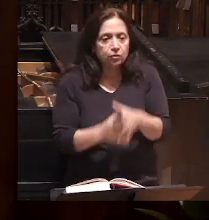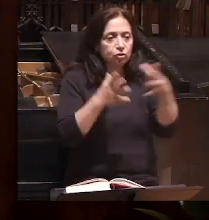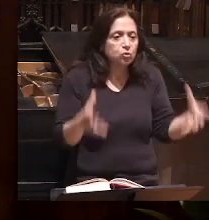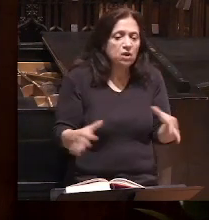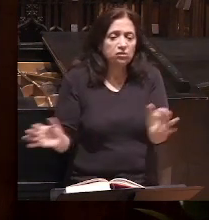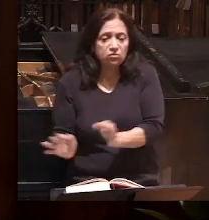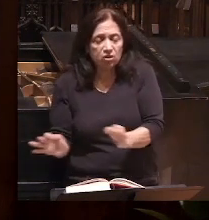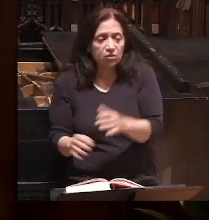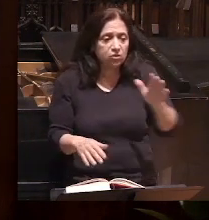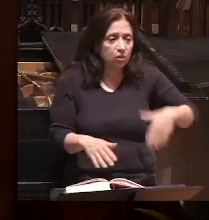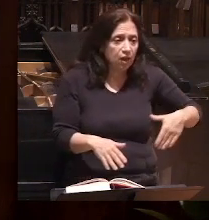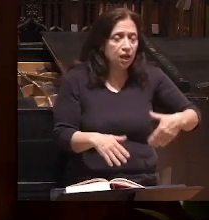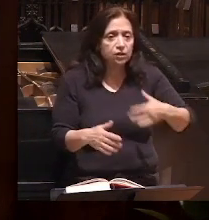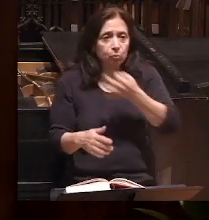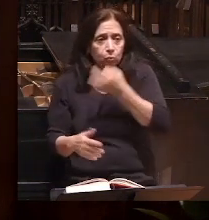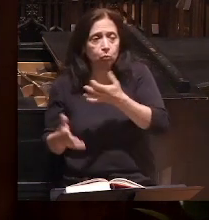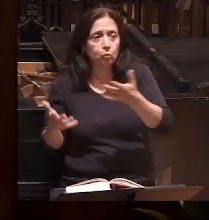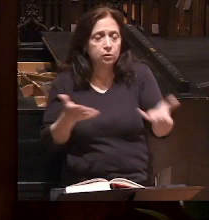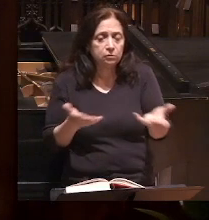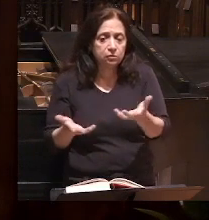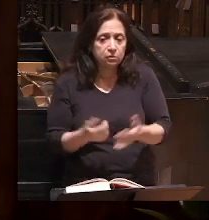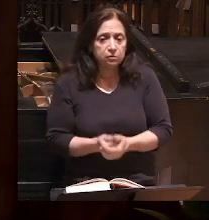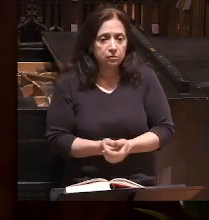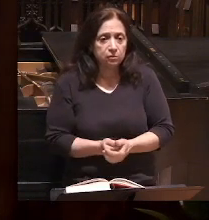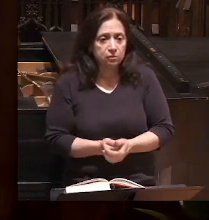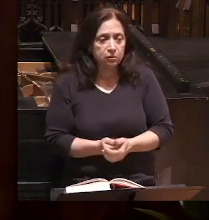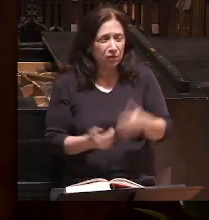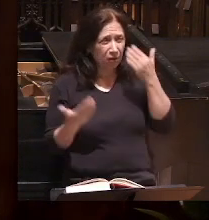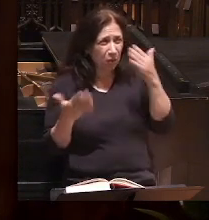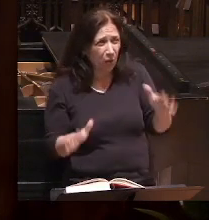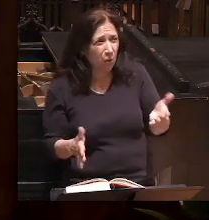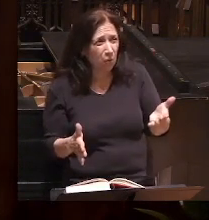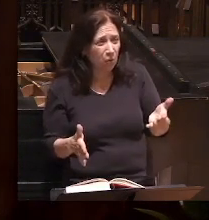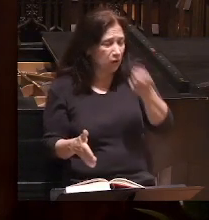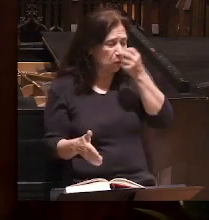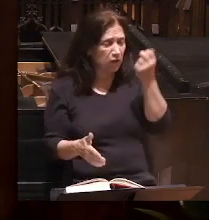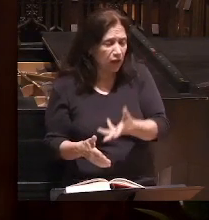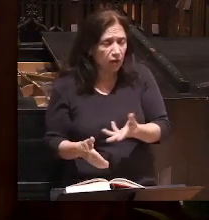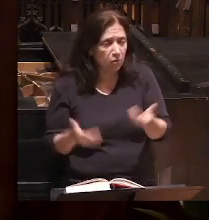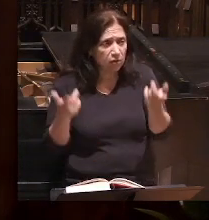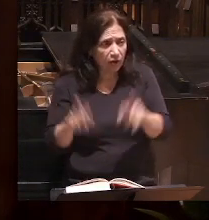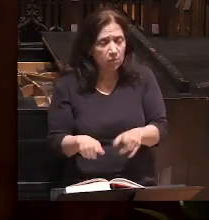too little, it's too late, it's too soon. Do you not care